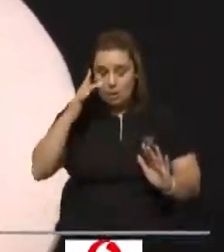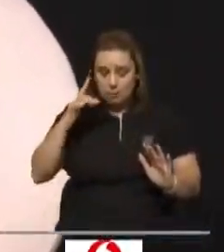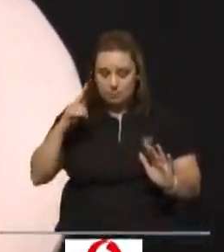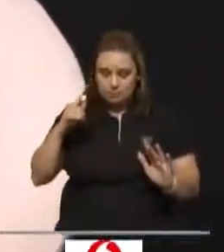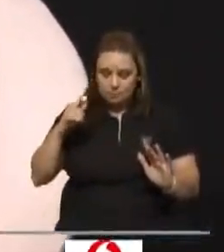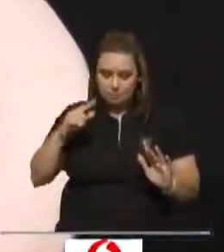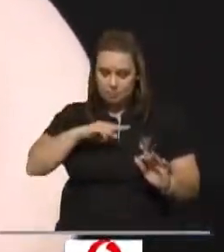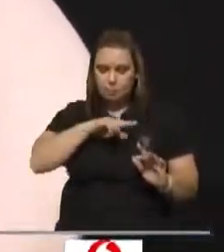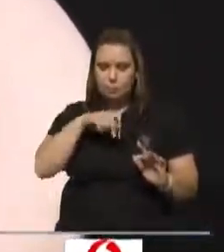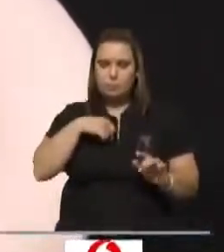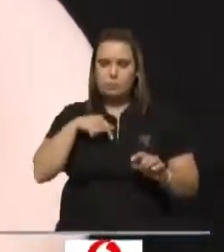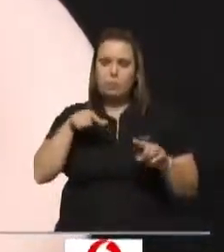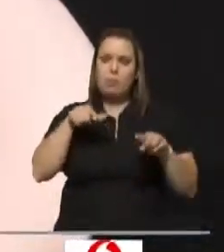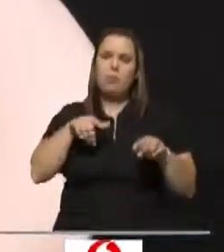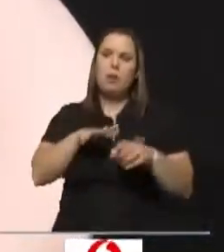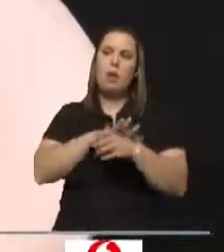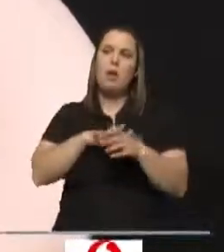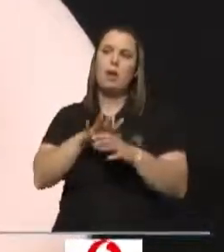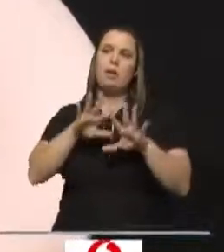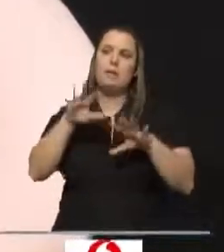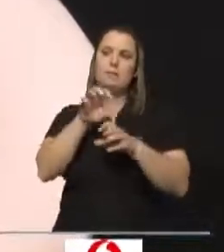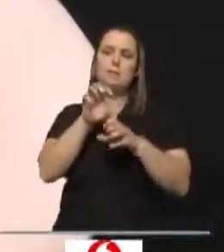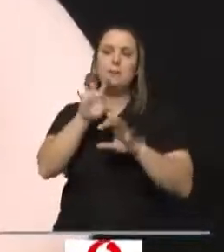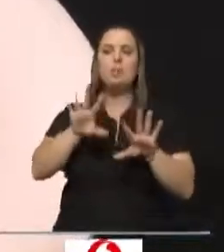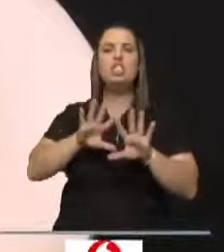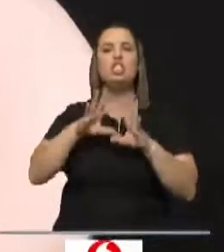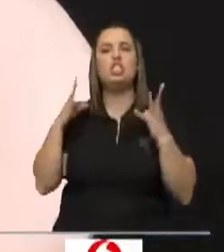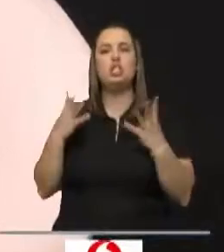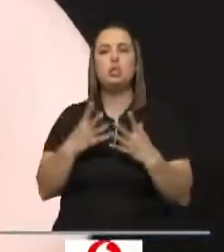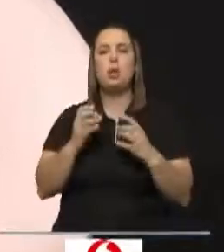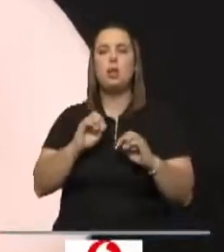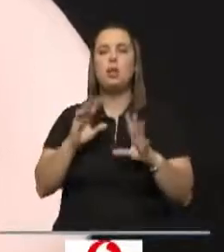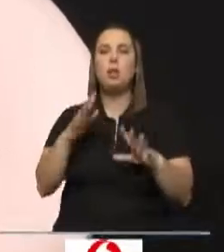Well, I think that all of us here and the sector